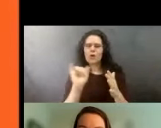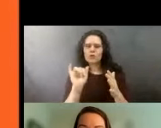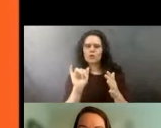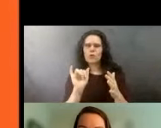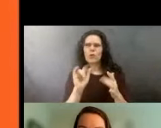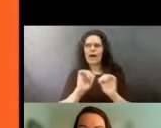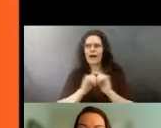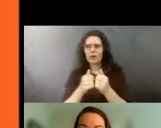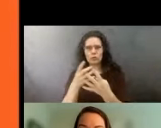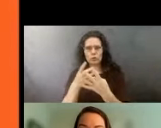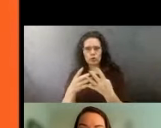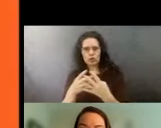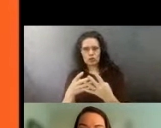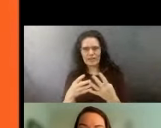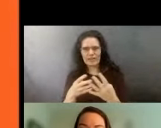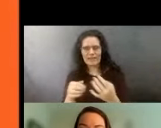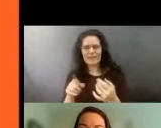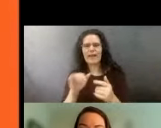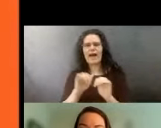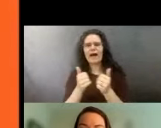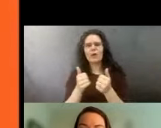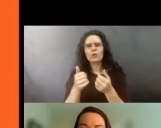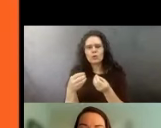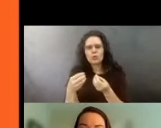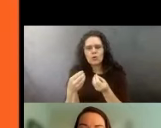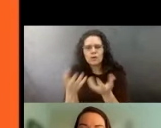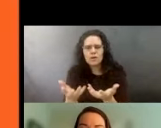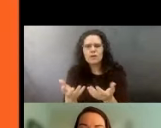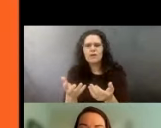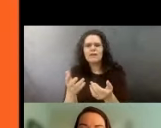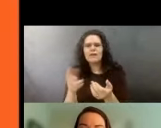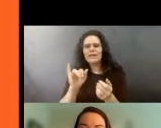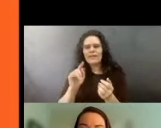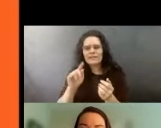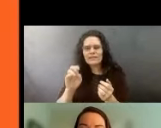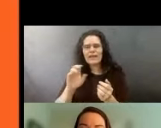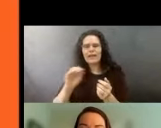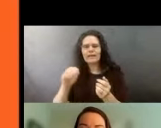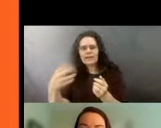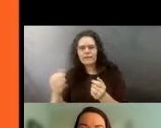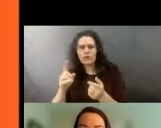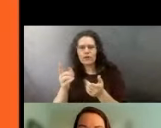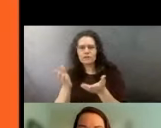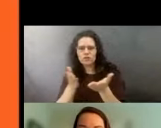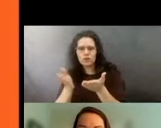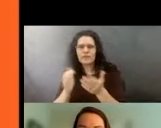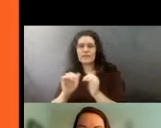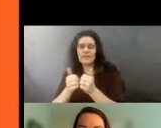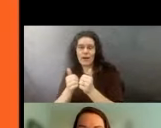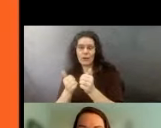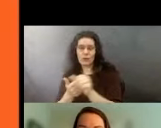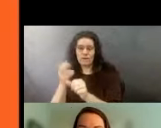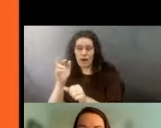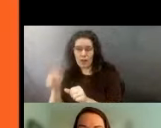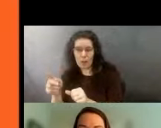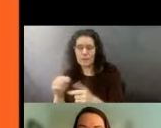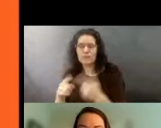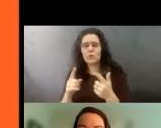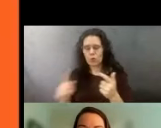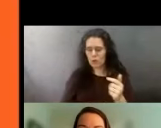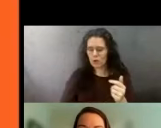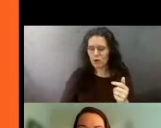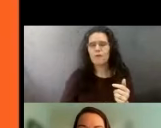delivery of legal aid services, and then also follow-up. And one challenge we face as healthcare providers